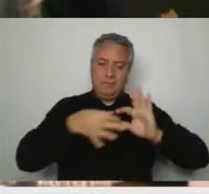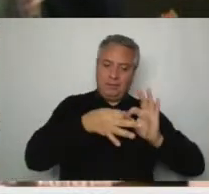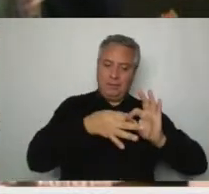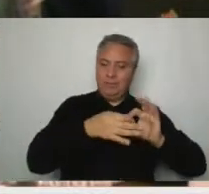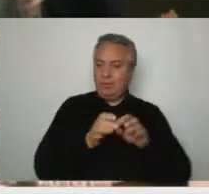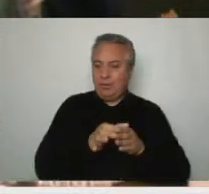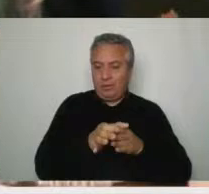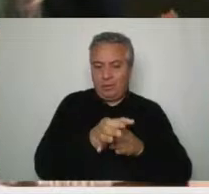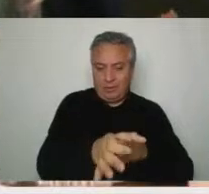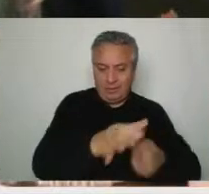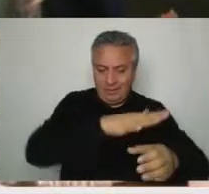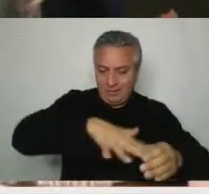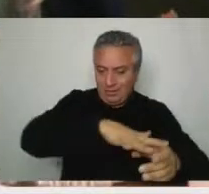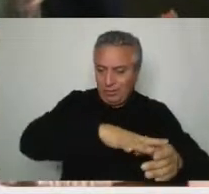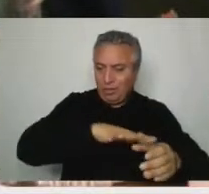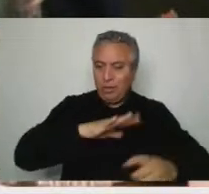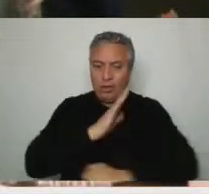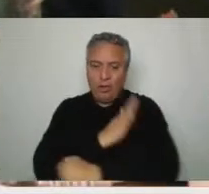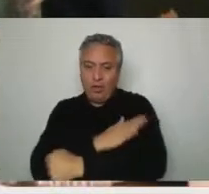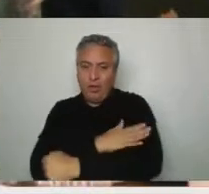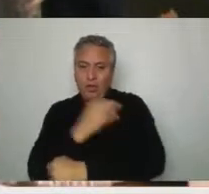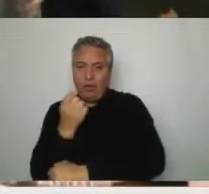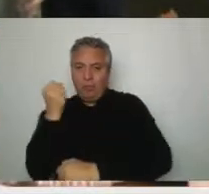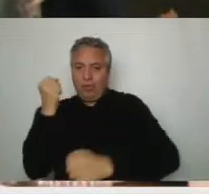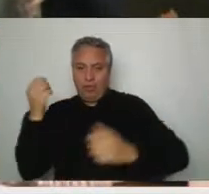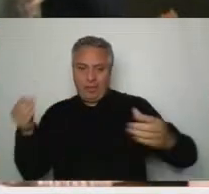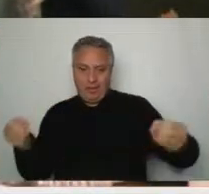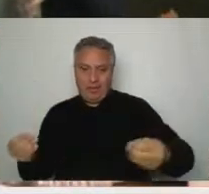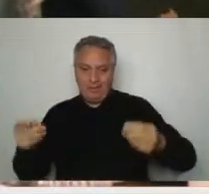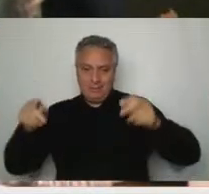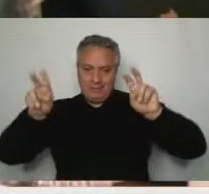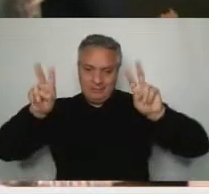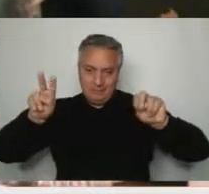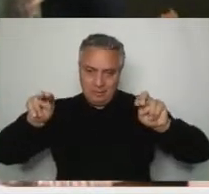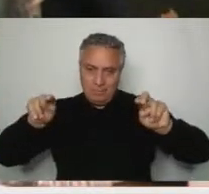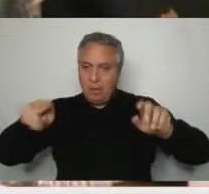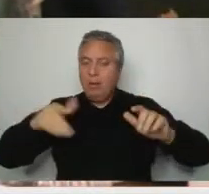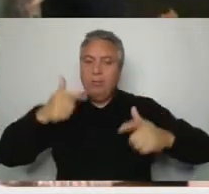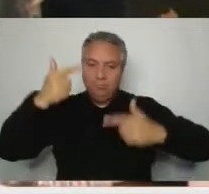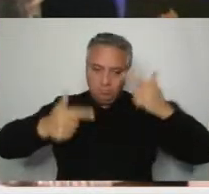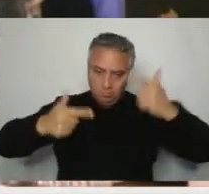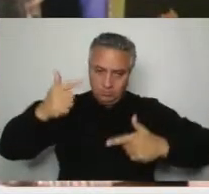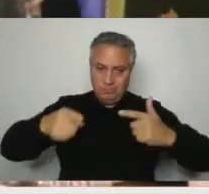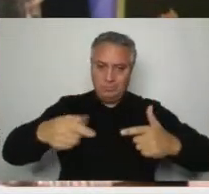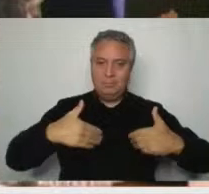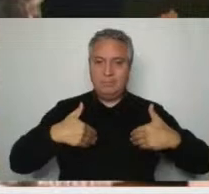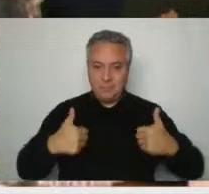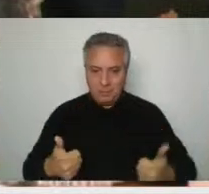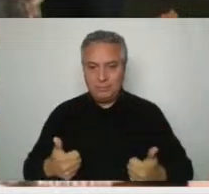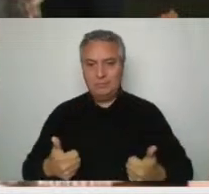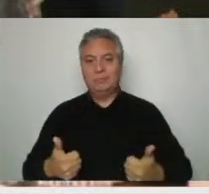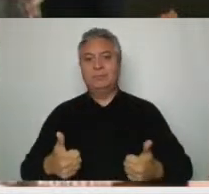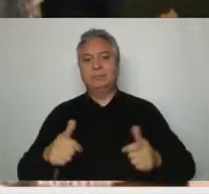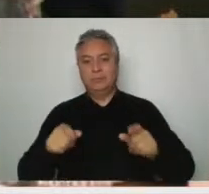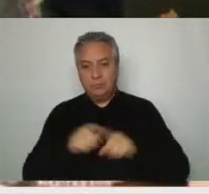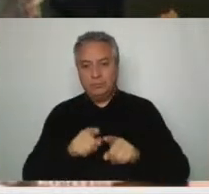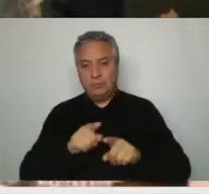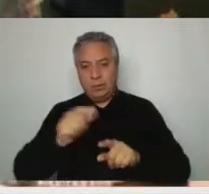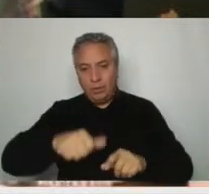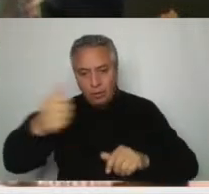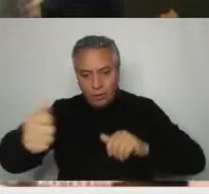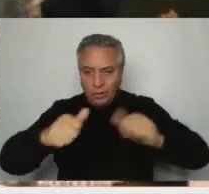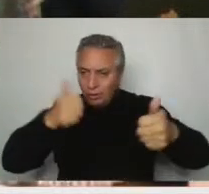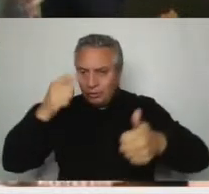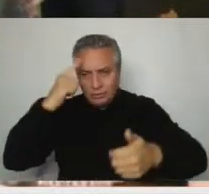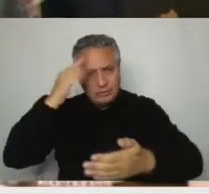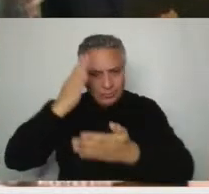quite poignant. You have referred to more general aspects related to social determinants and how